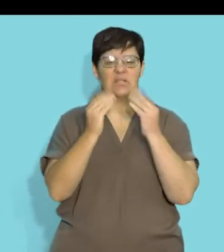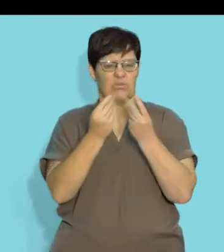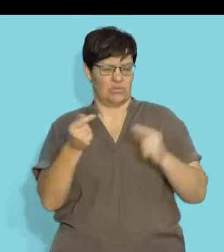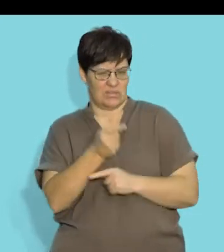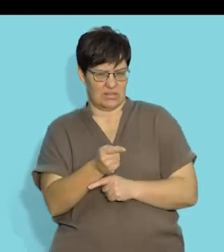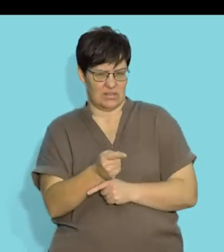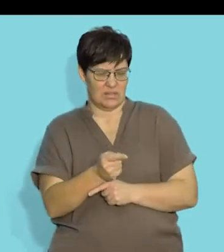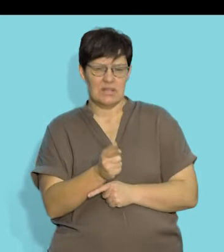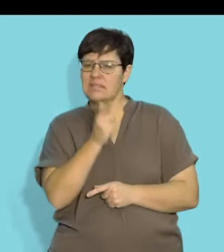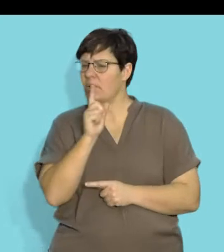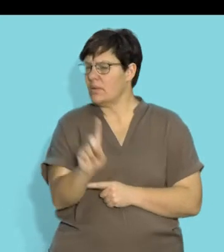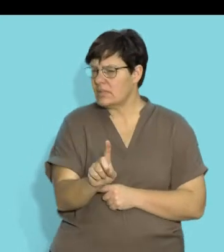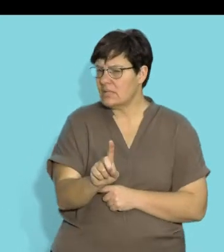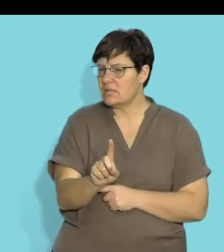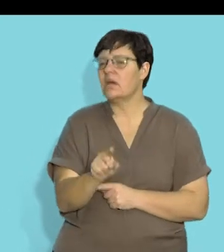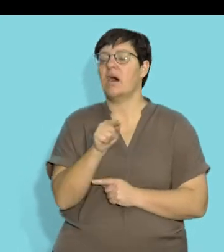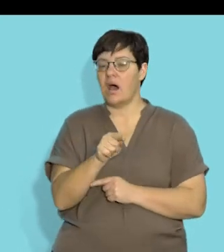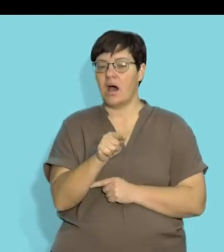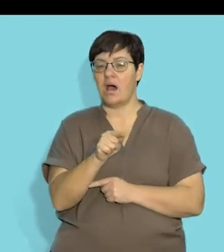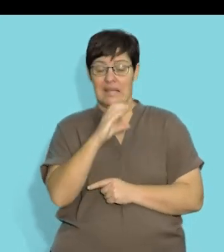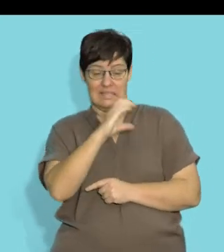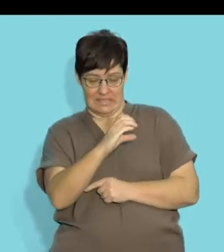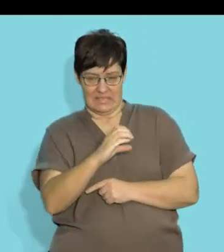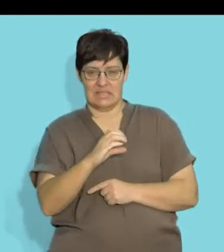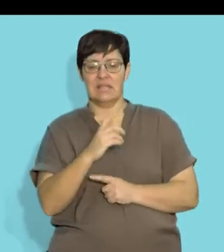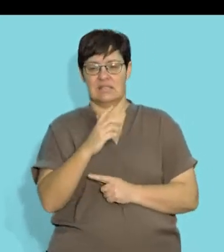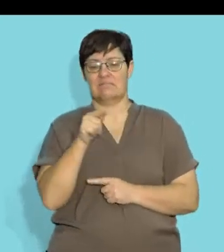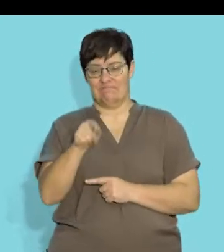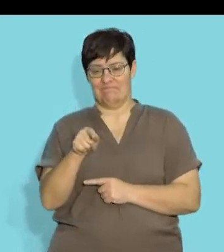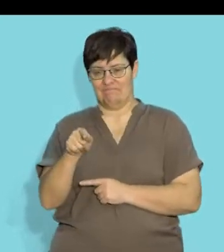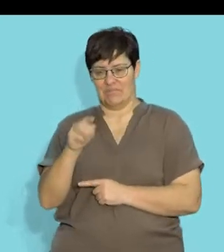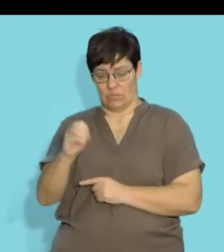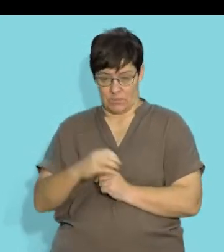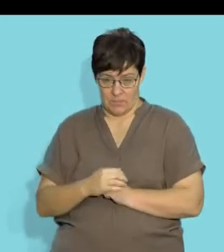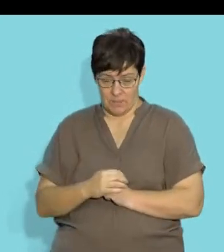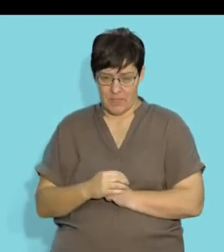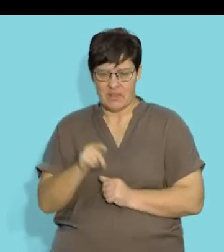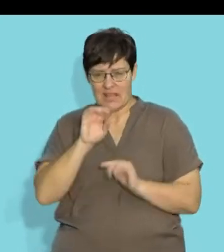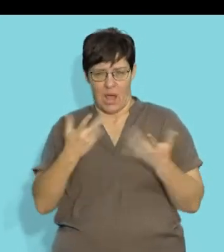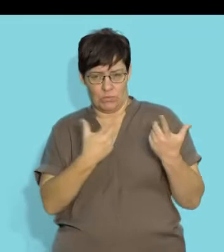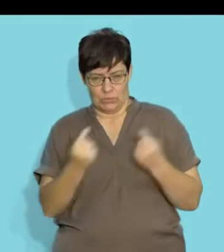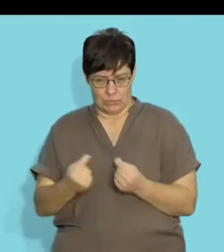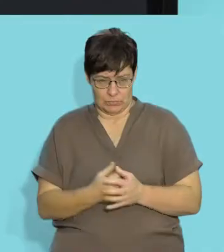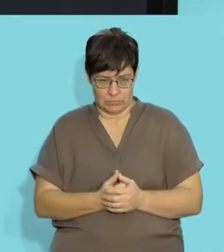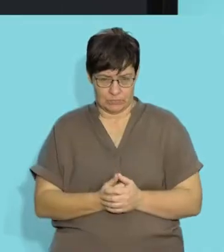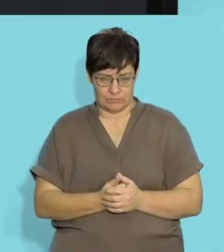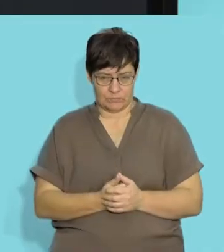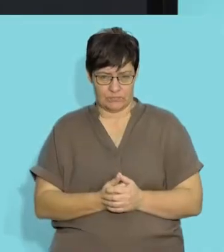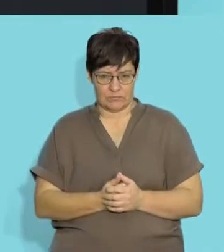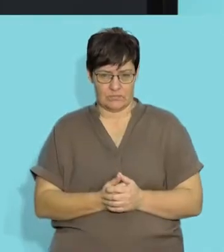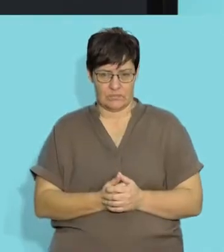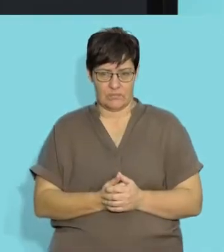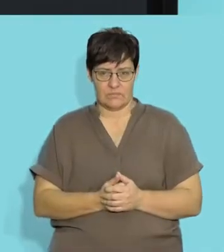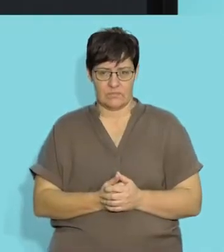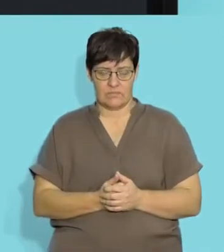solution, it says that its concentration is known, and that's exactly how we actually go about that. So that's as